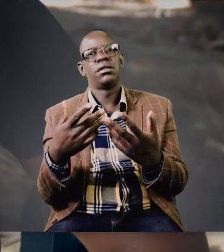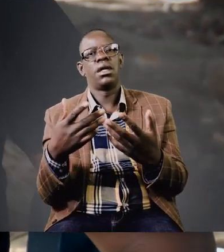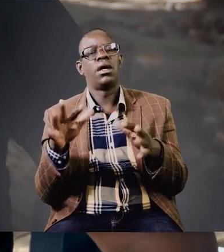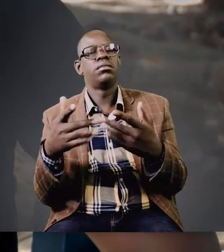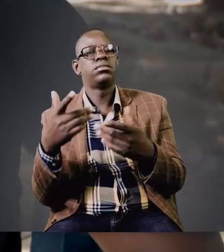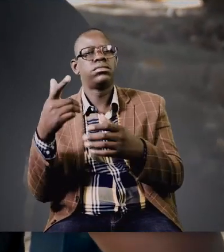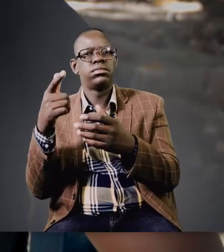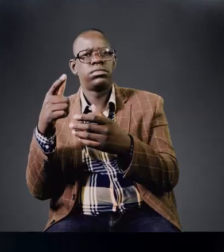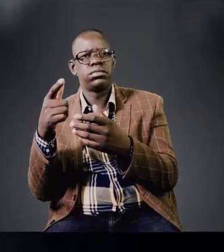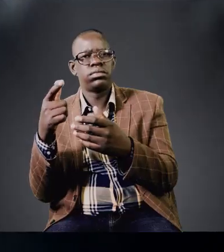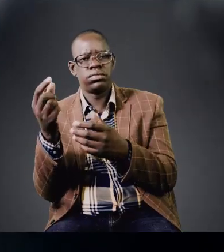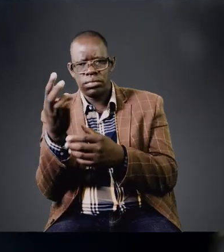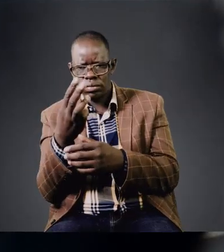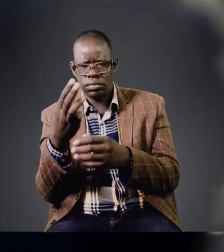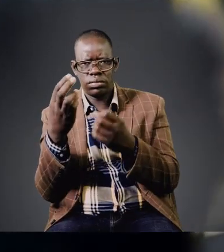scale?